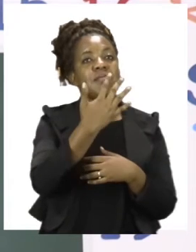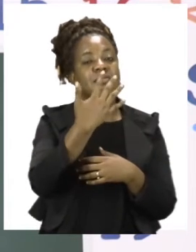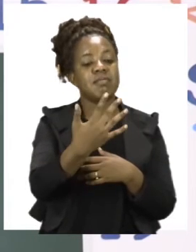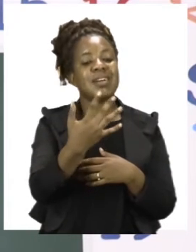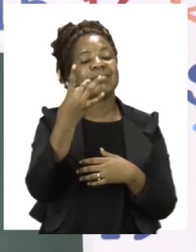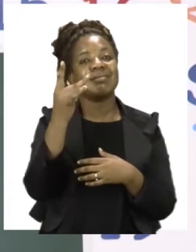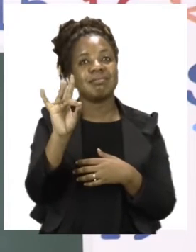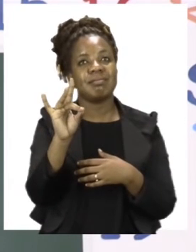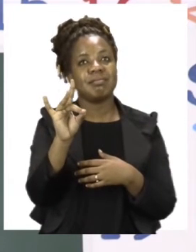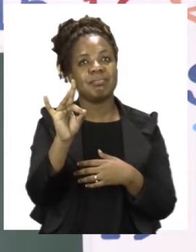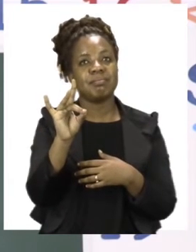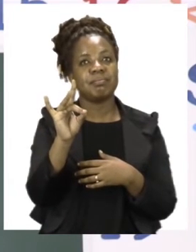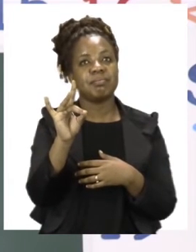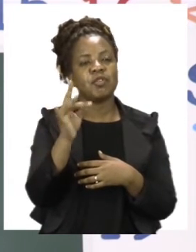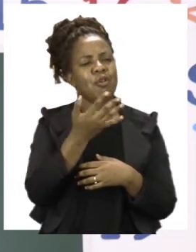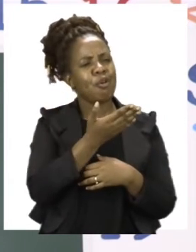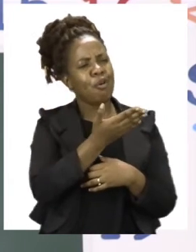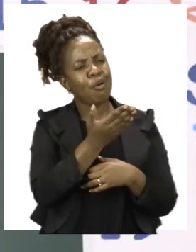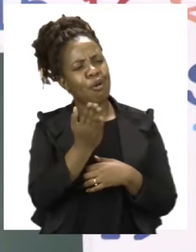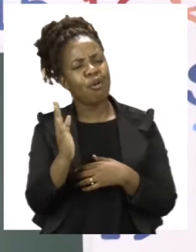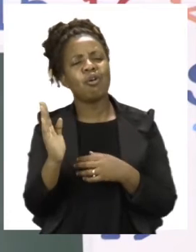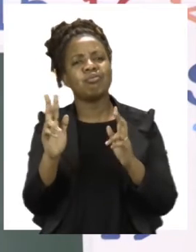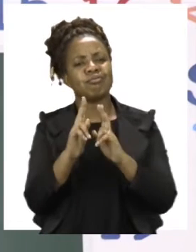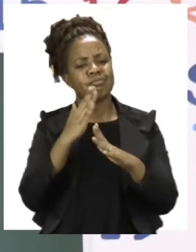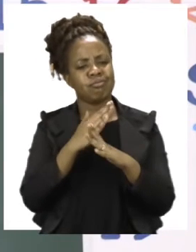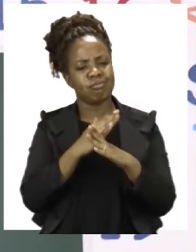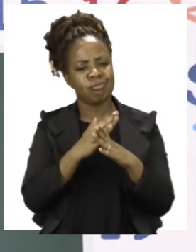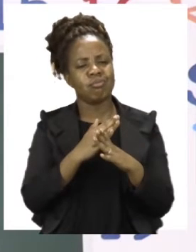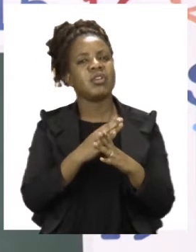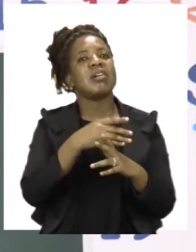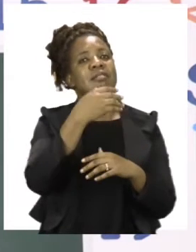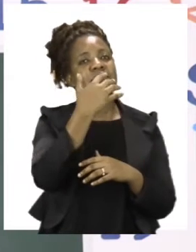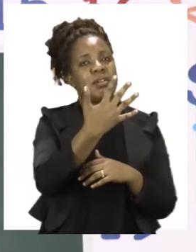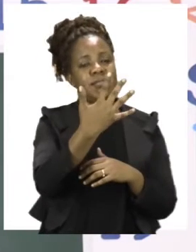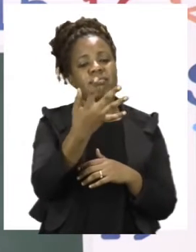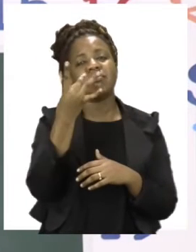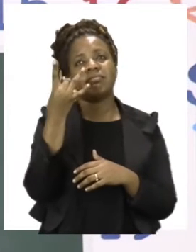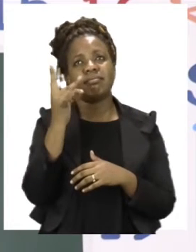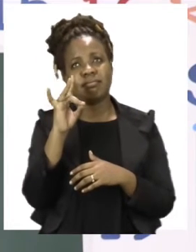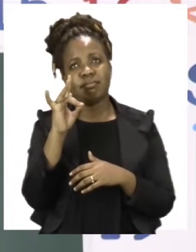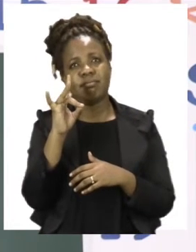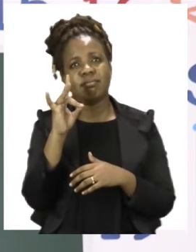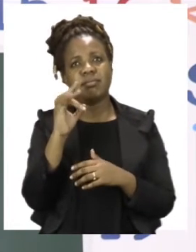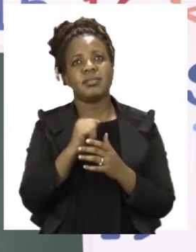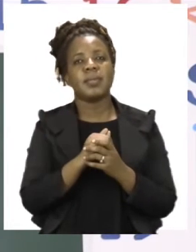558. So we have 558, and then we are going to